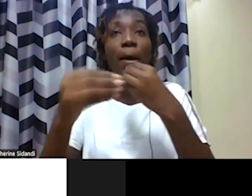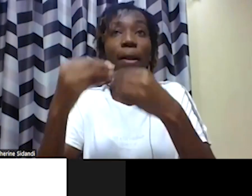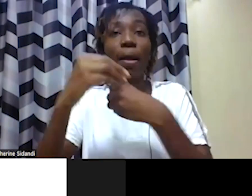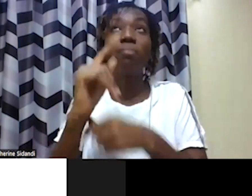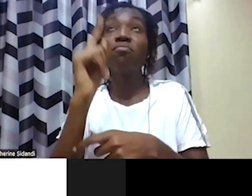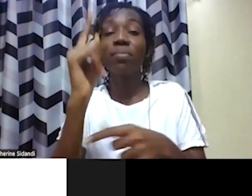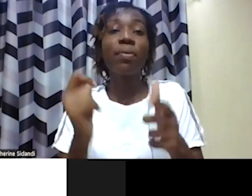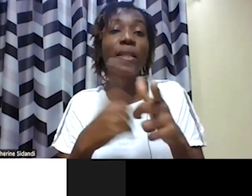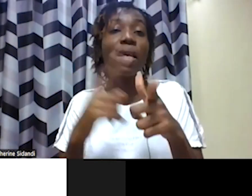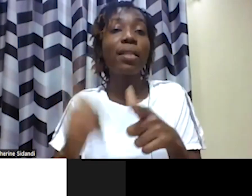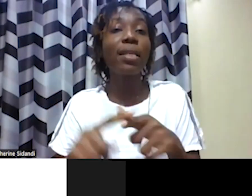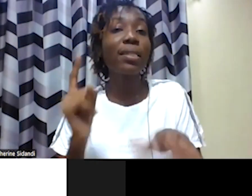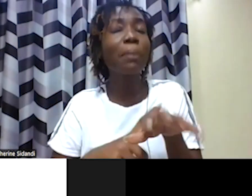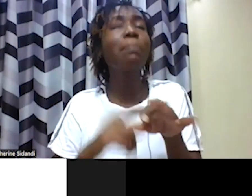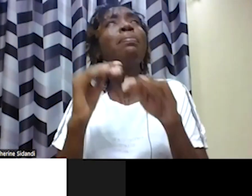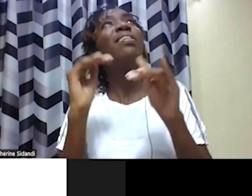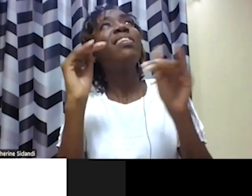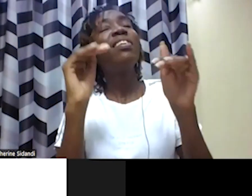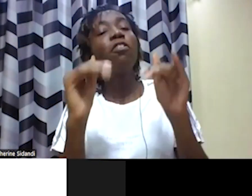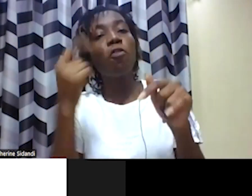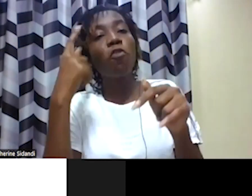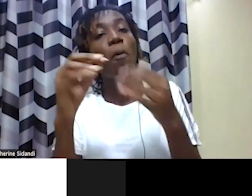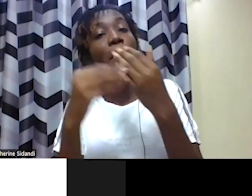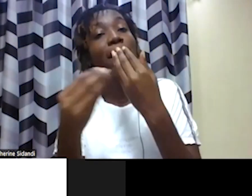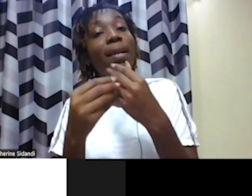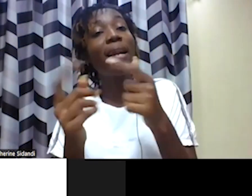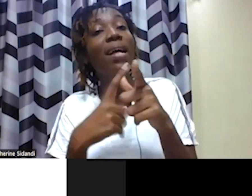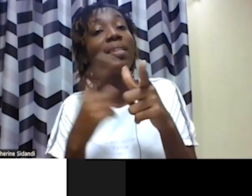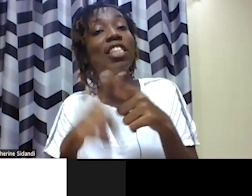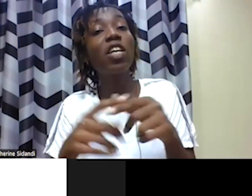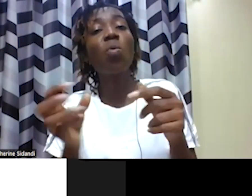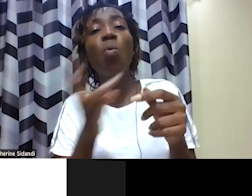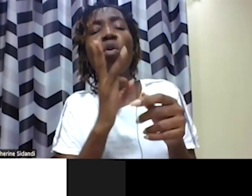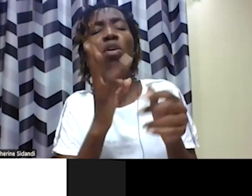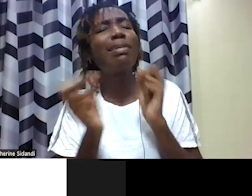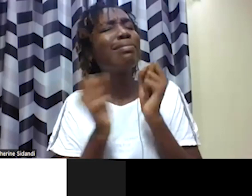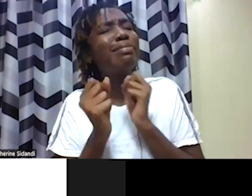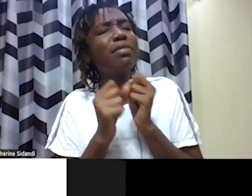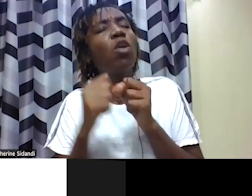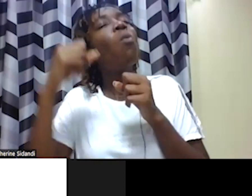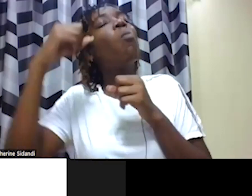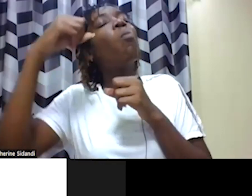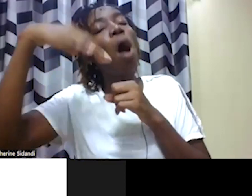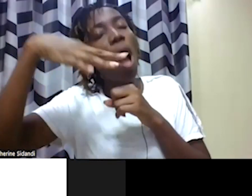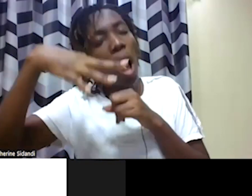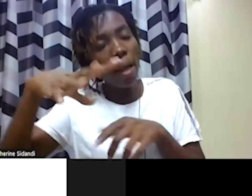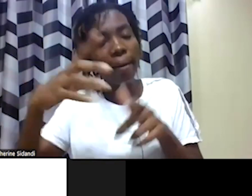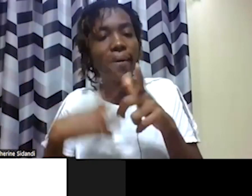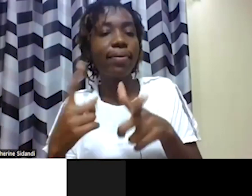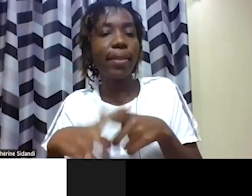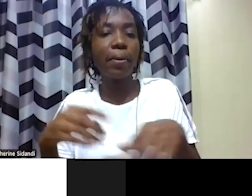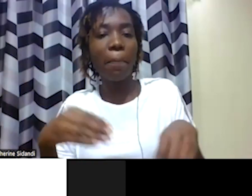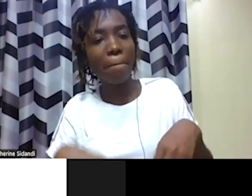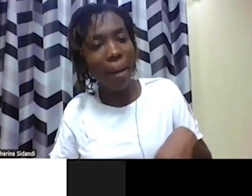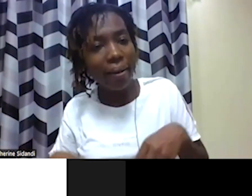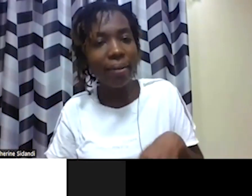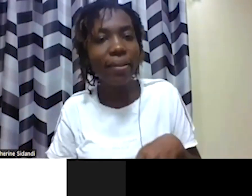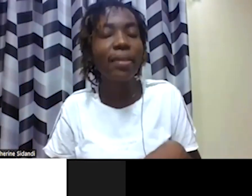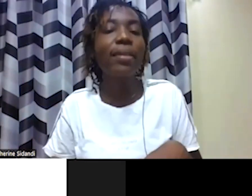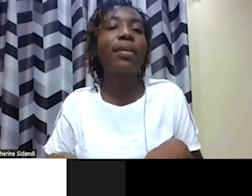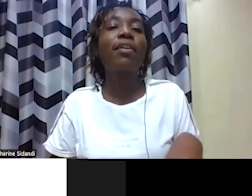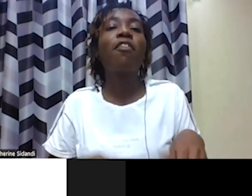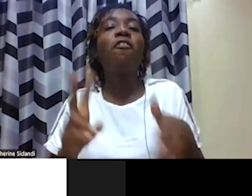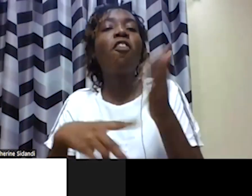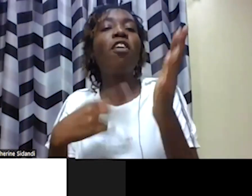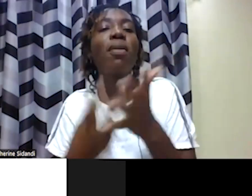the pole for the banana, the cold water poured on it. The monkey came down. The second one wondered,